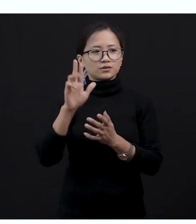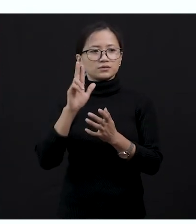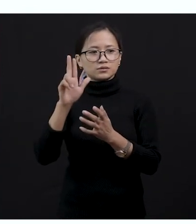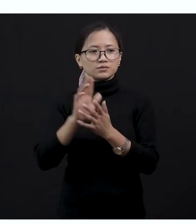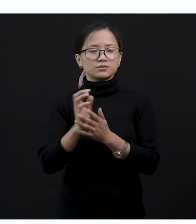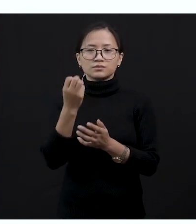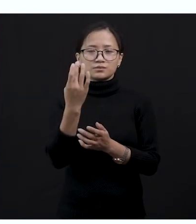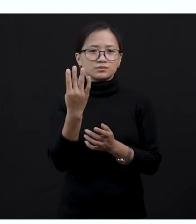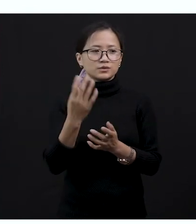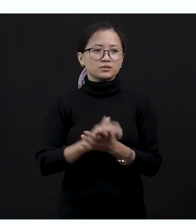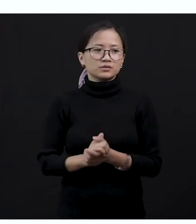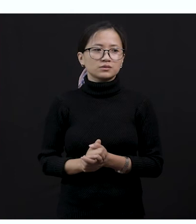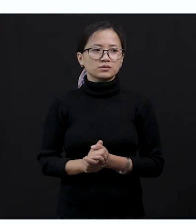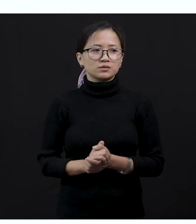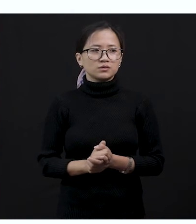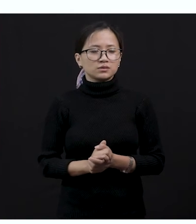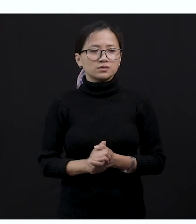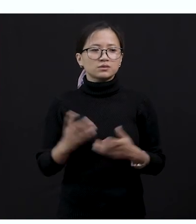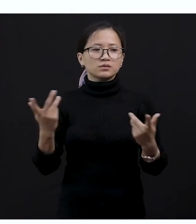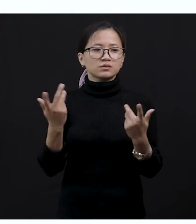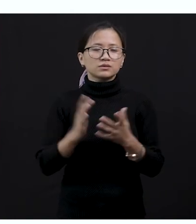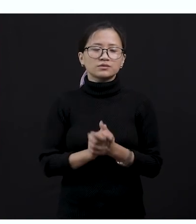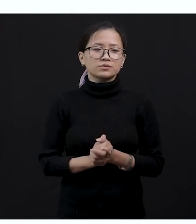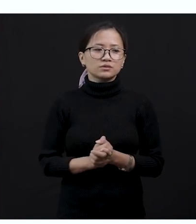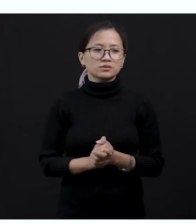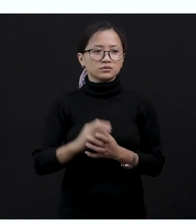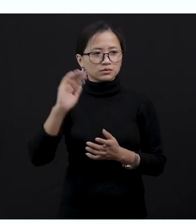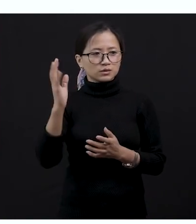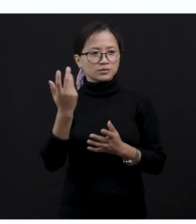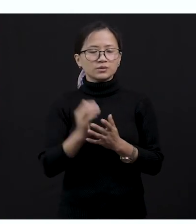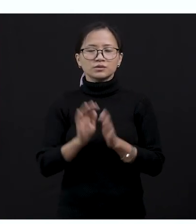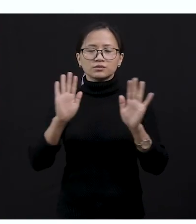this much time to make 1 year. However, sometimes we